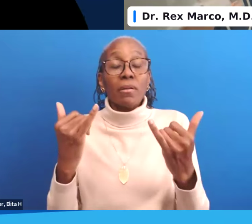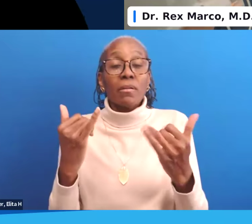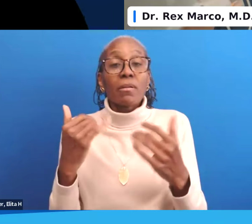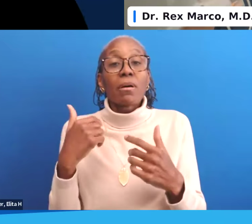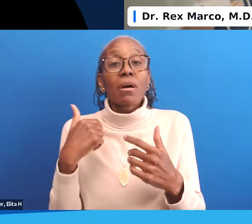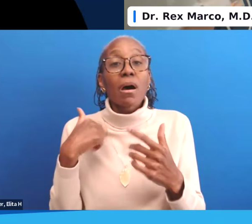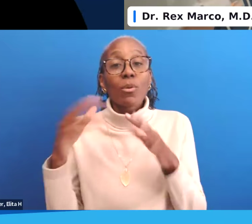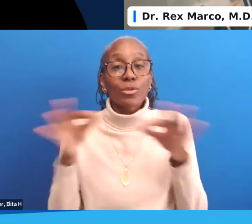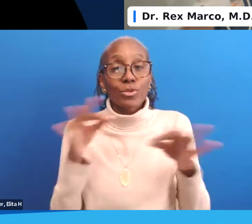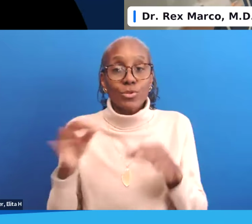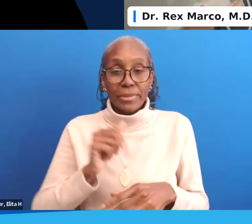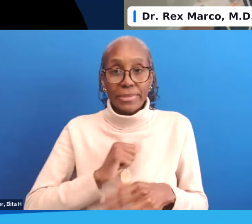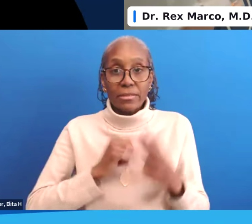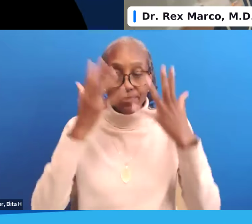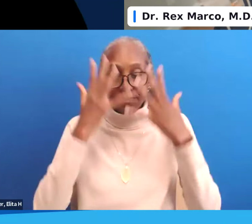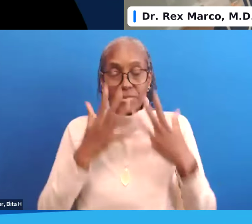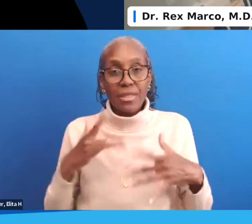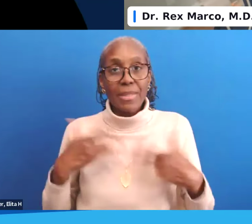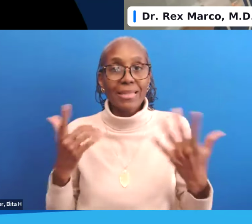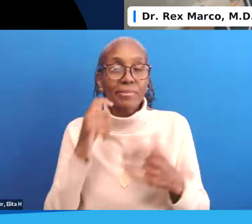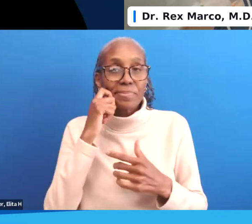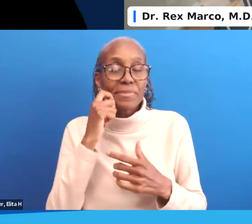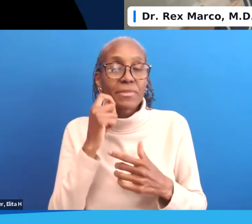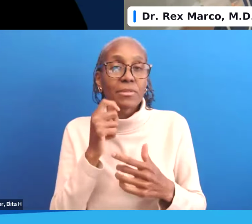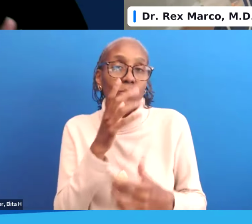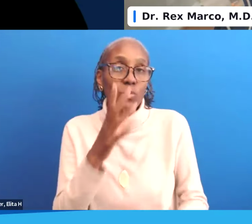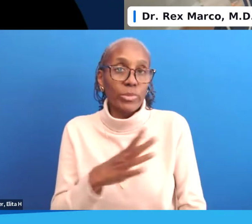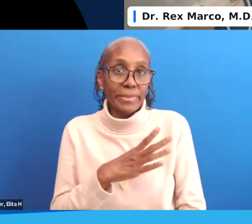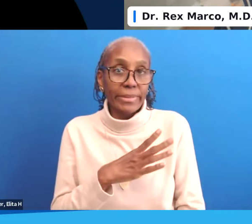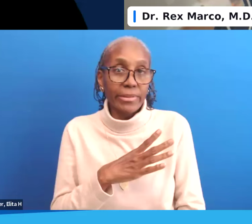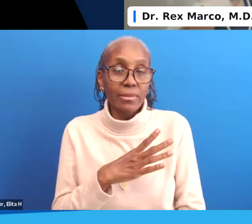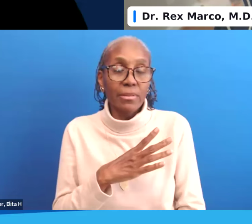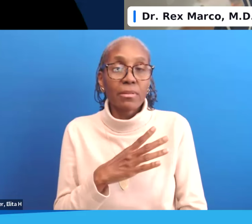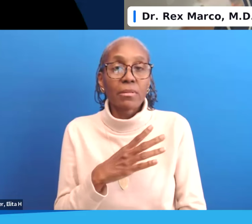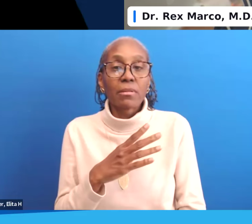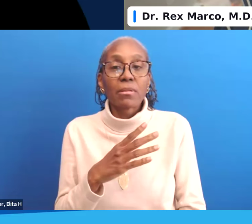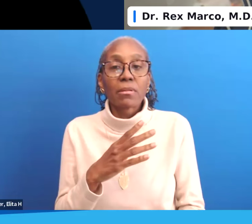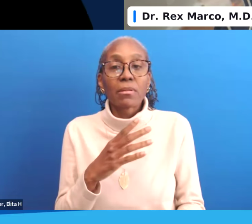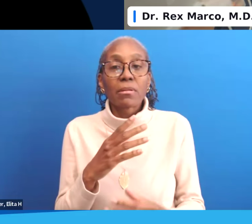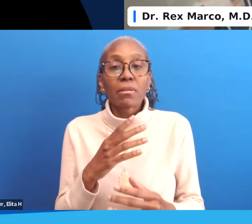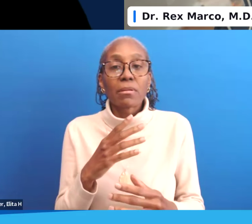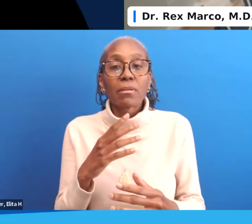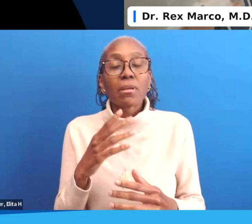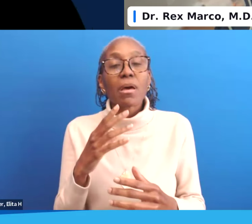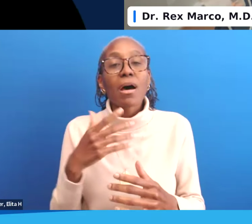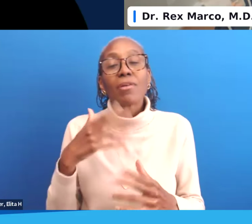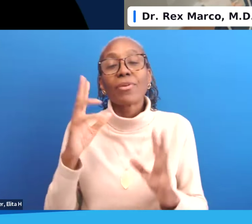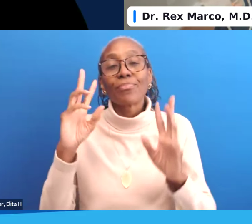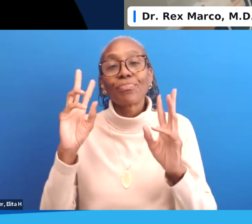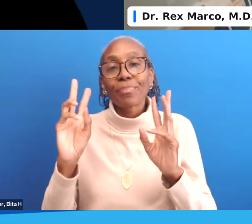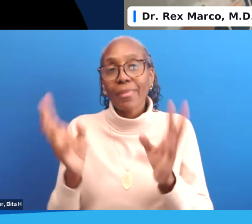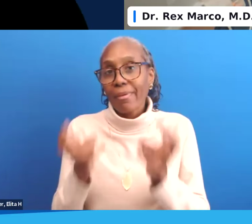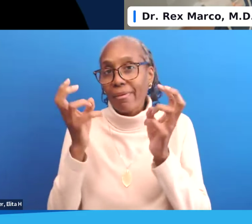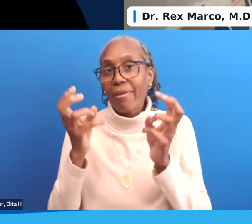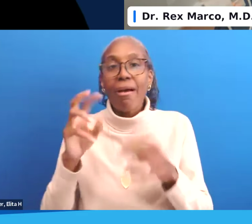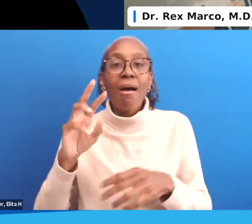Well, let me describe myself. I am a lightly pigmented skinned woman of upper middle age, let's just say, put